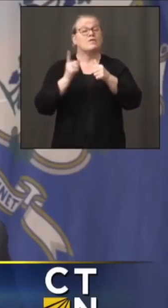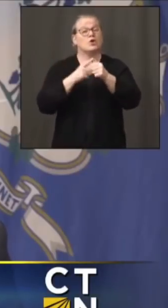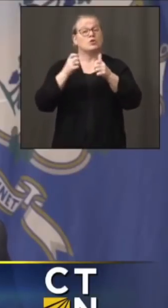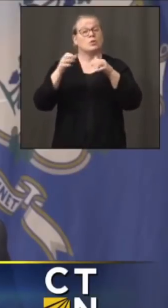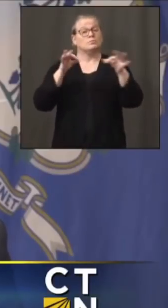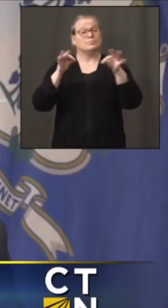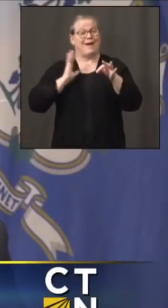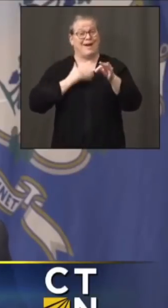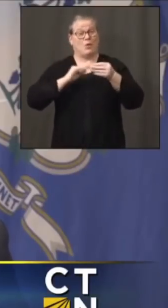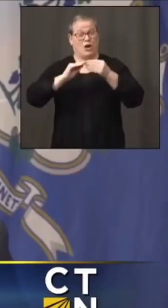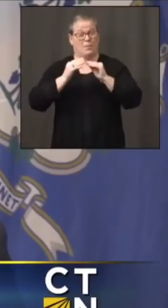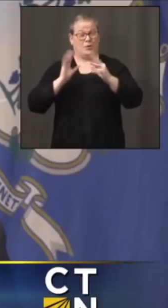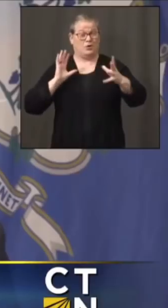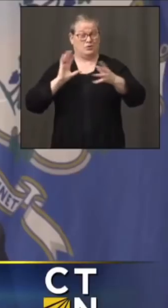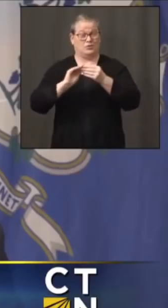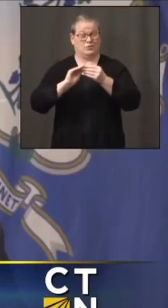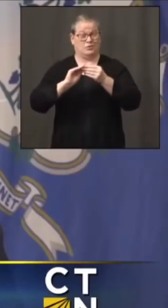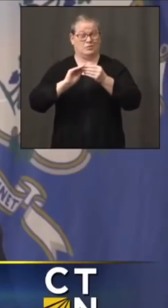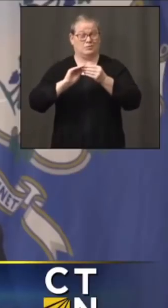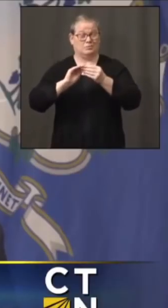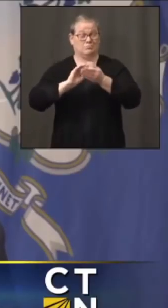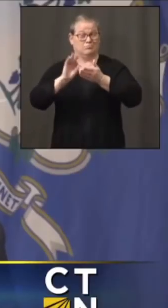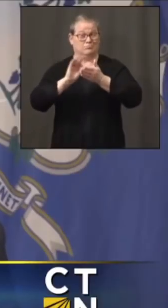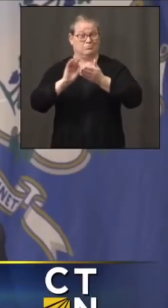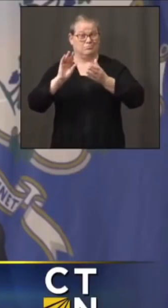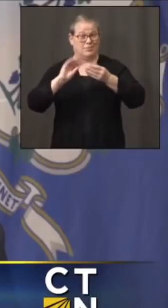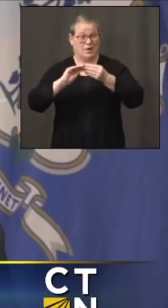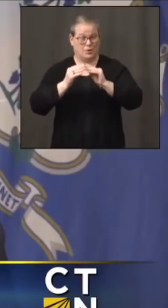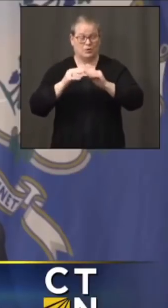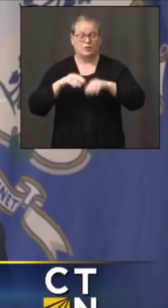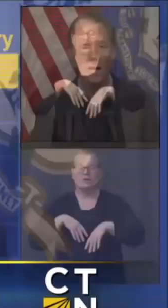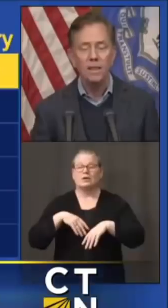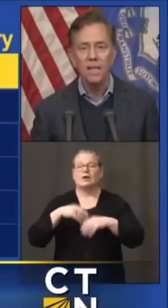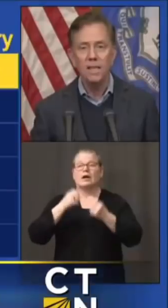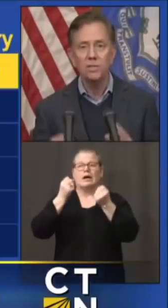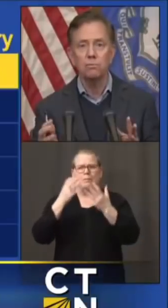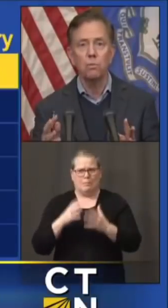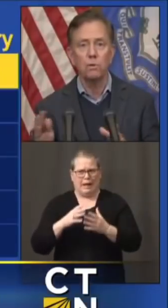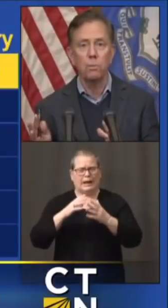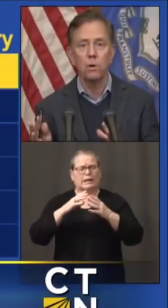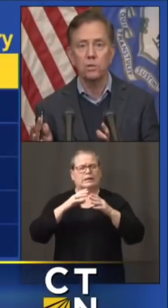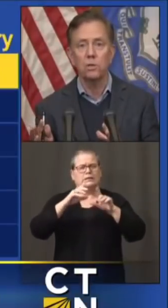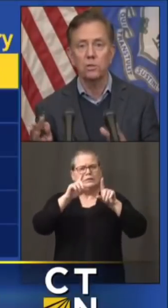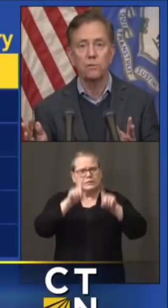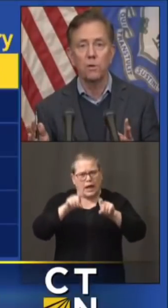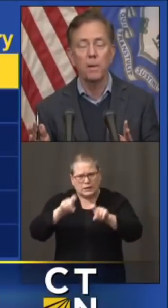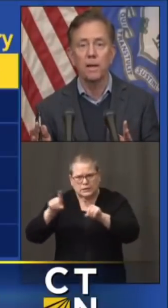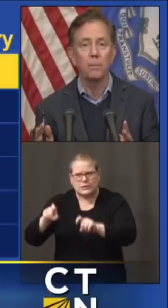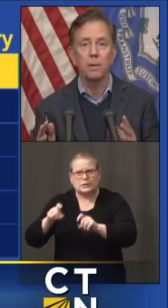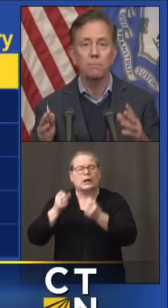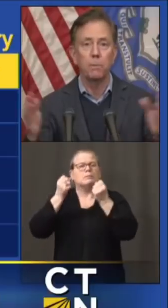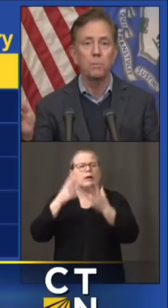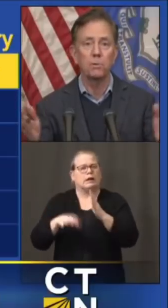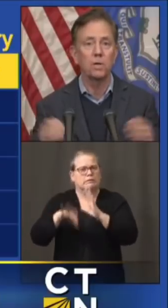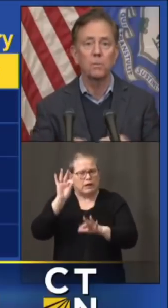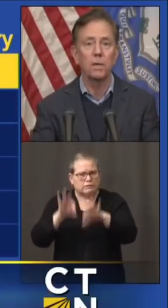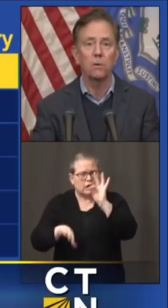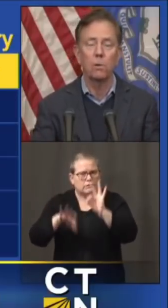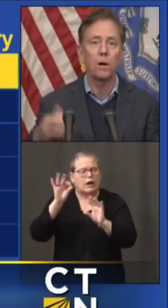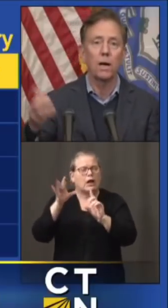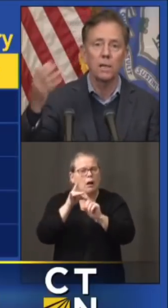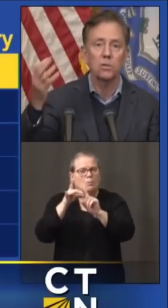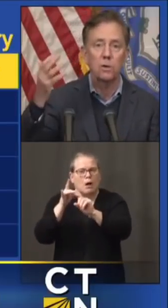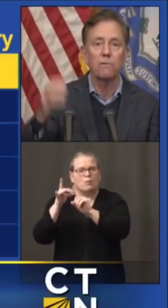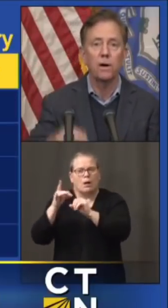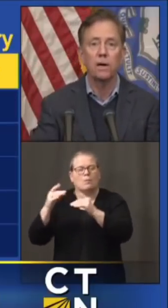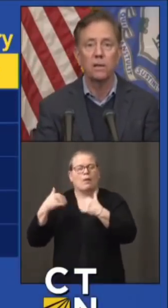A lot of COVID cases, a lot of tests reported. I think that's worth pausing on just for a minute. I mean, people tell me